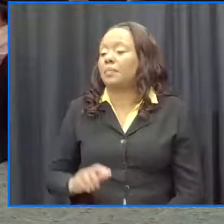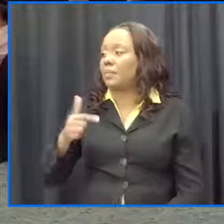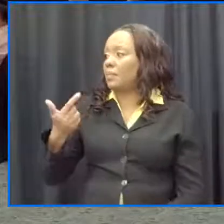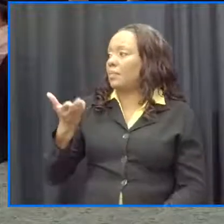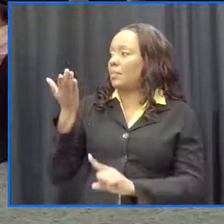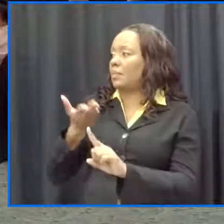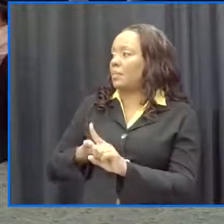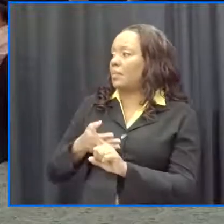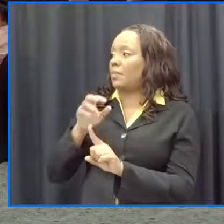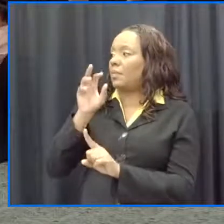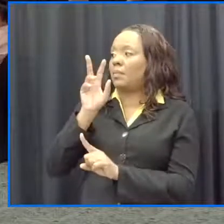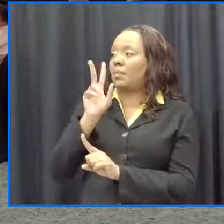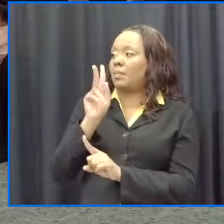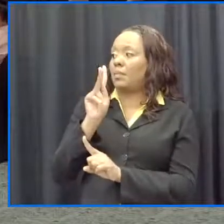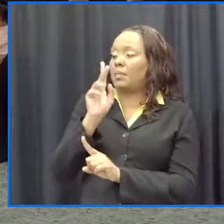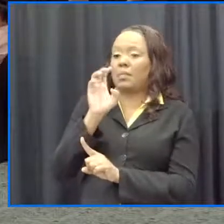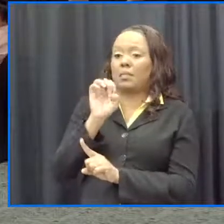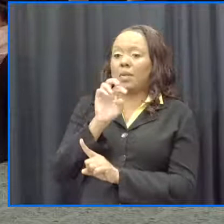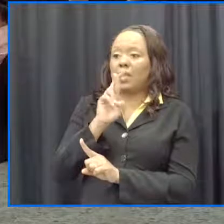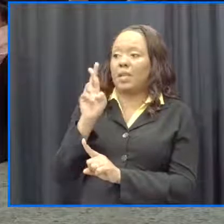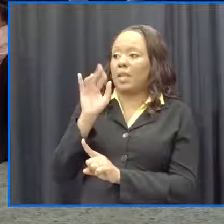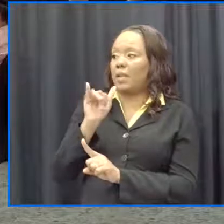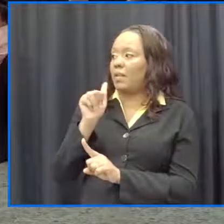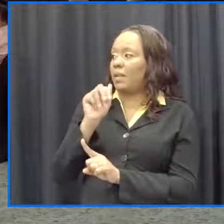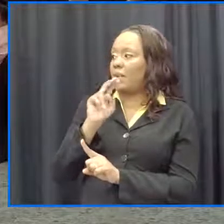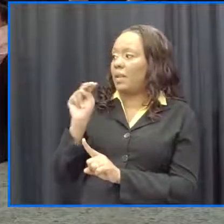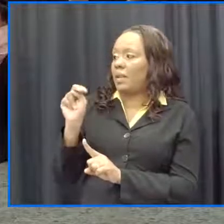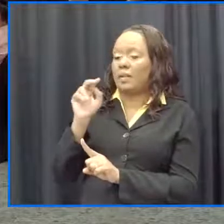Miss Carrie-Anne Eiffel.